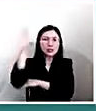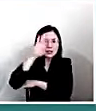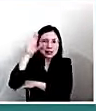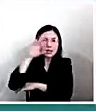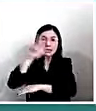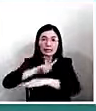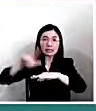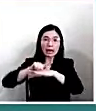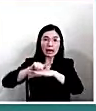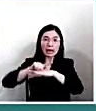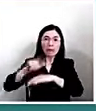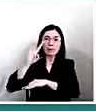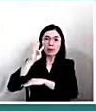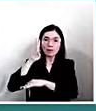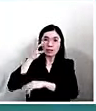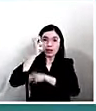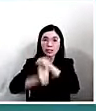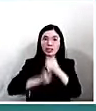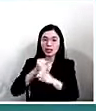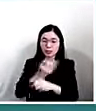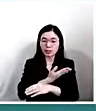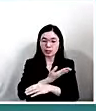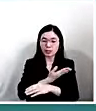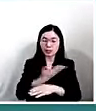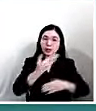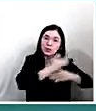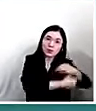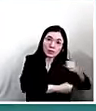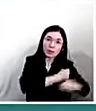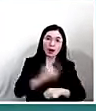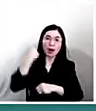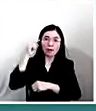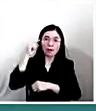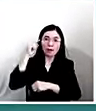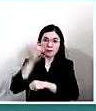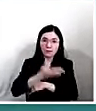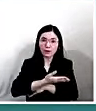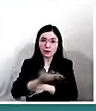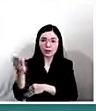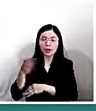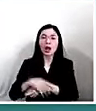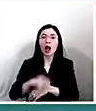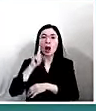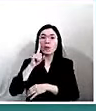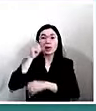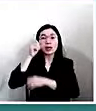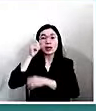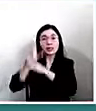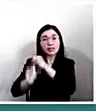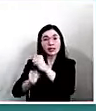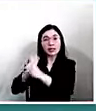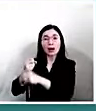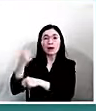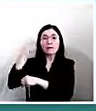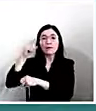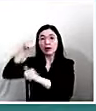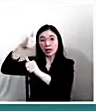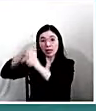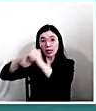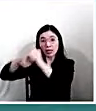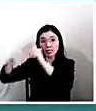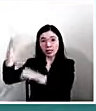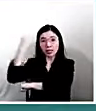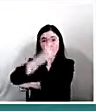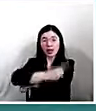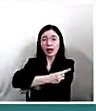40 years shall you suffer for your crimes. 1 year for each day.